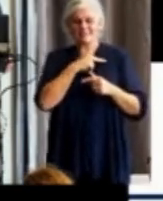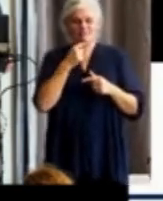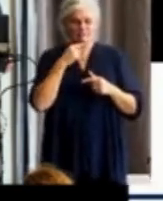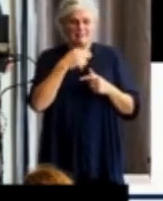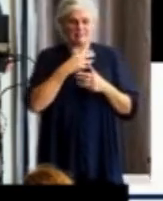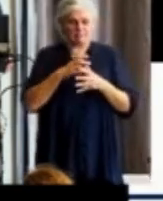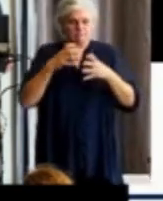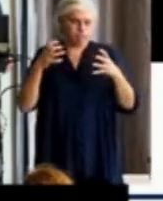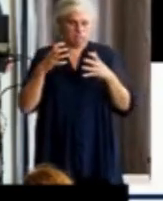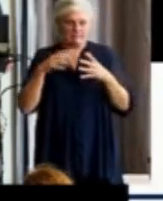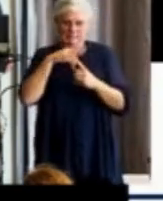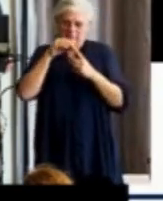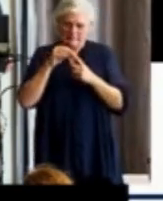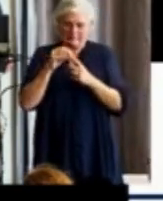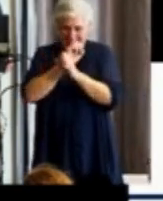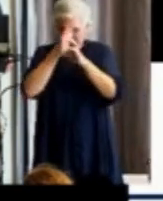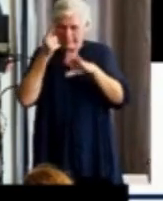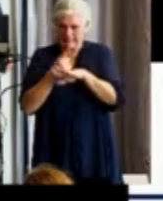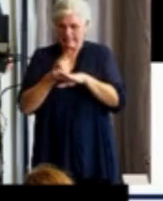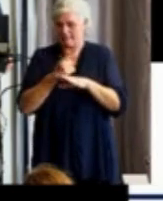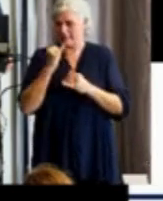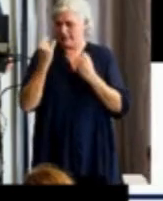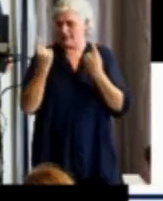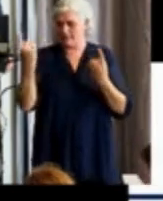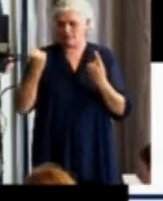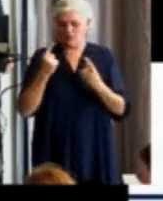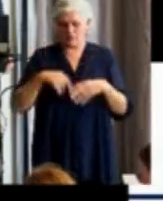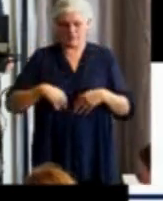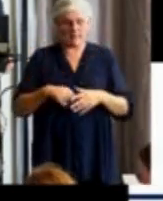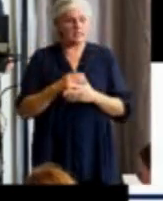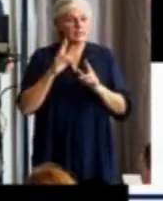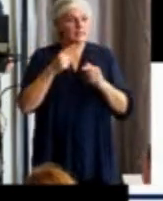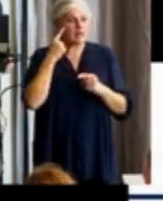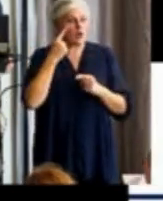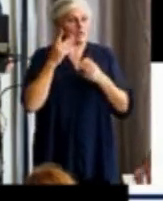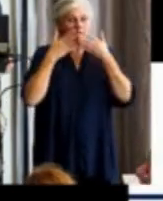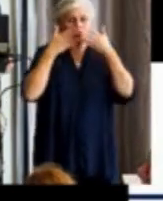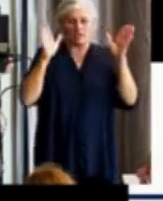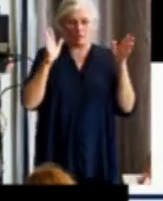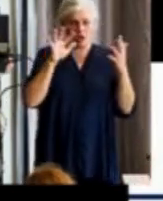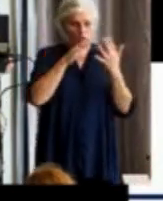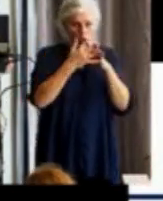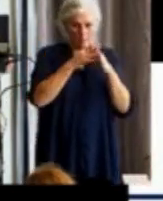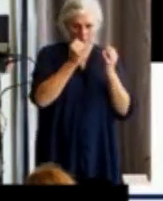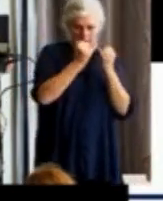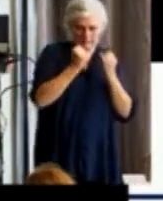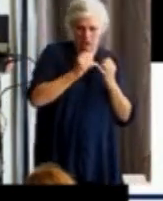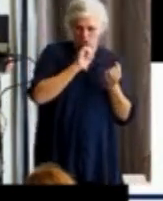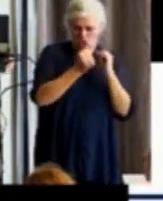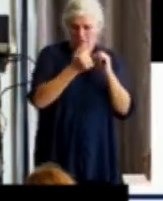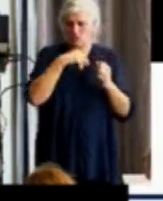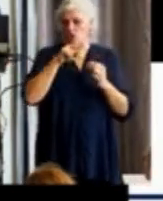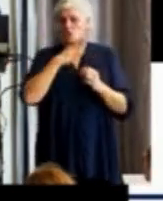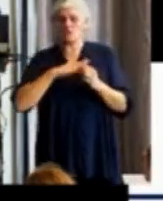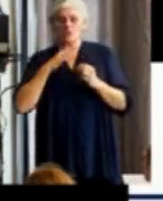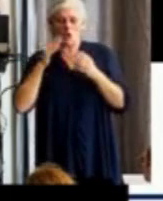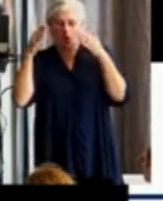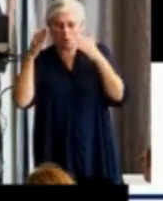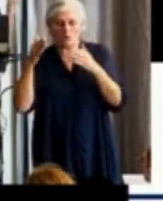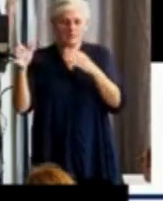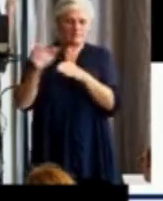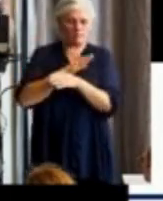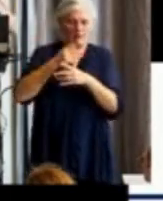within individual species. We can also look at just general compositional changes rather than just looking at